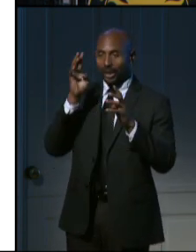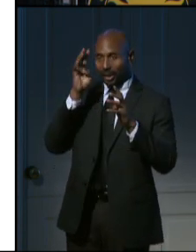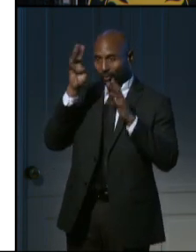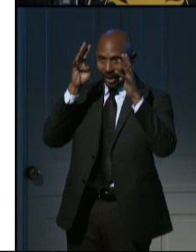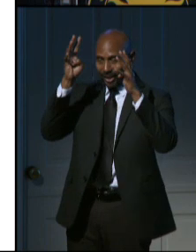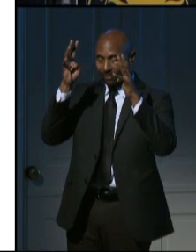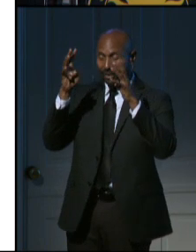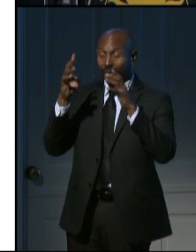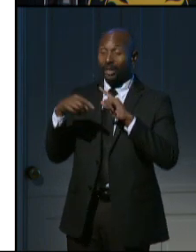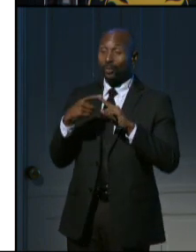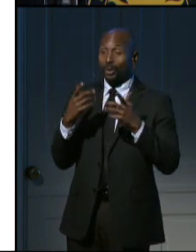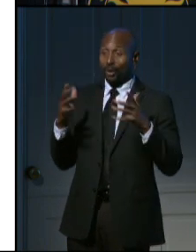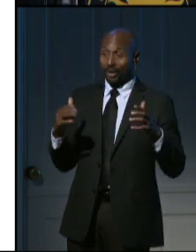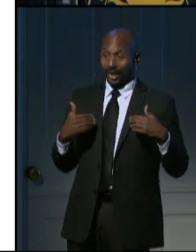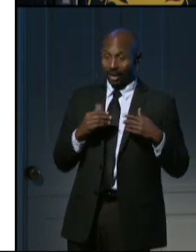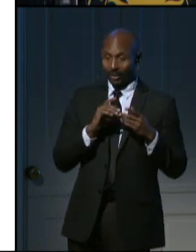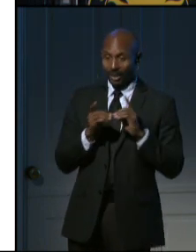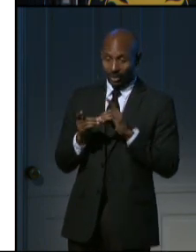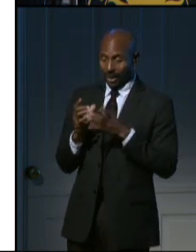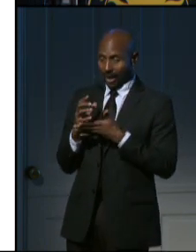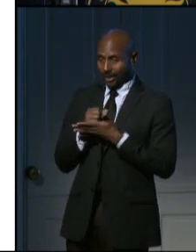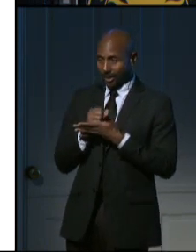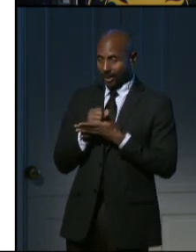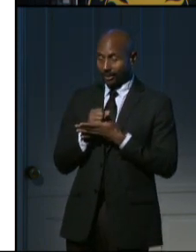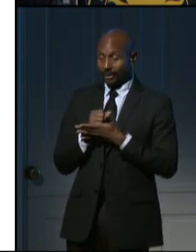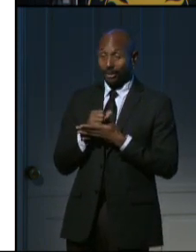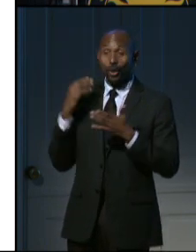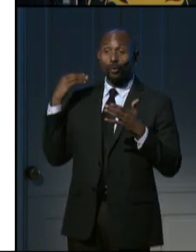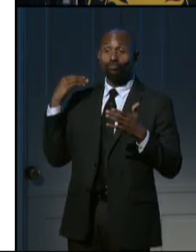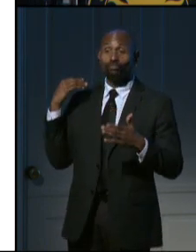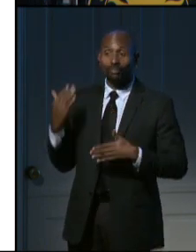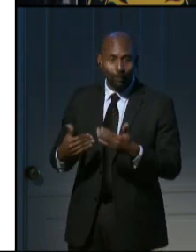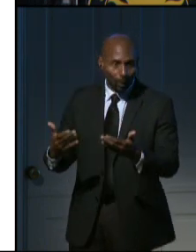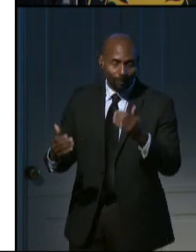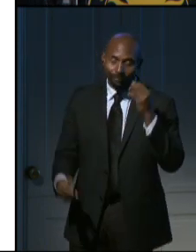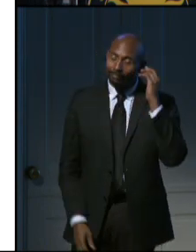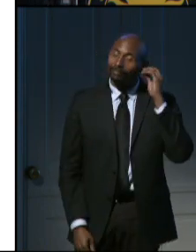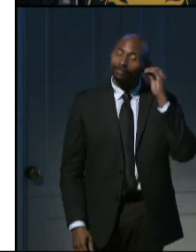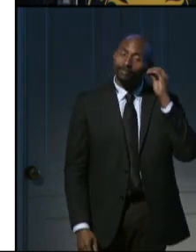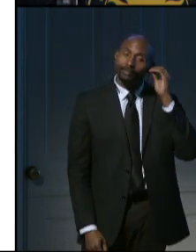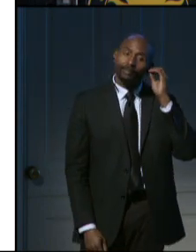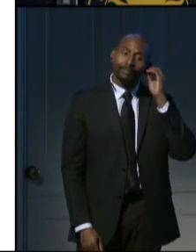have a digitized collection, and here we go.